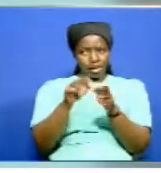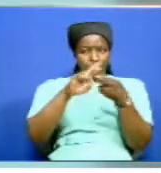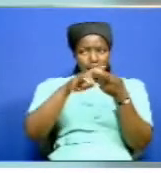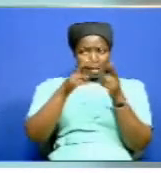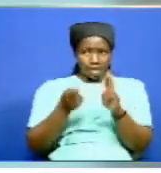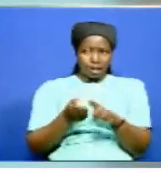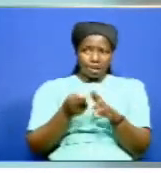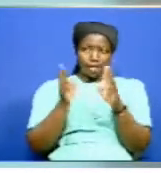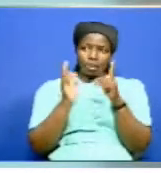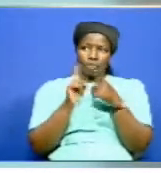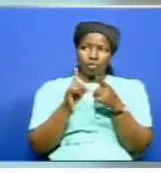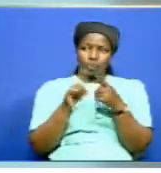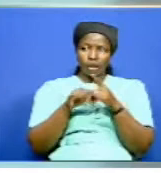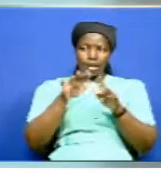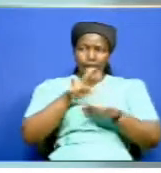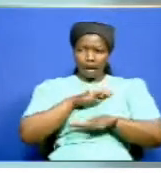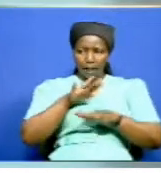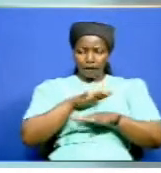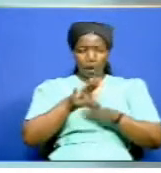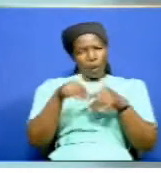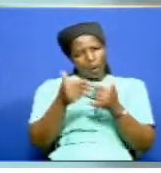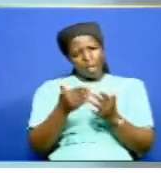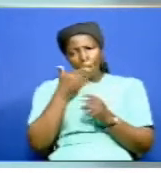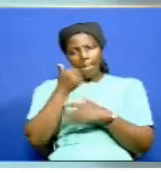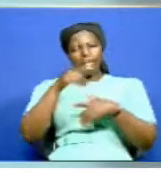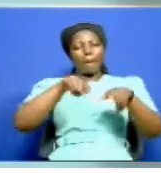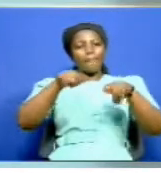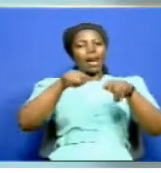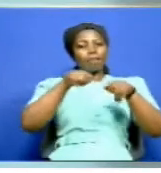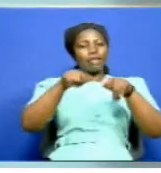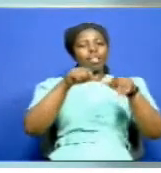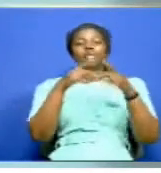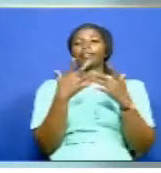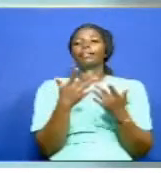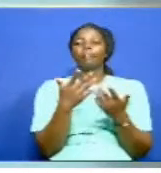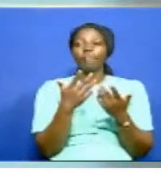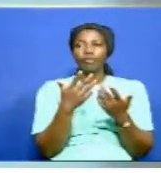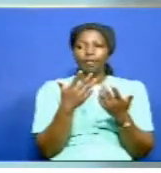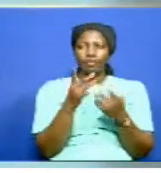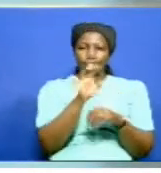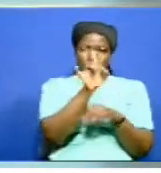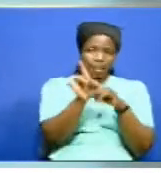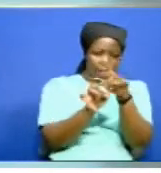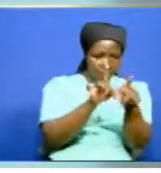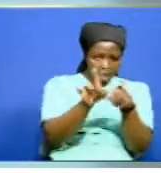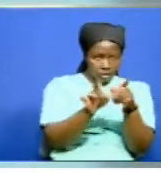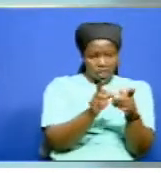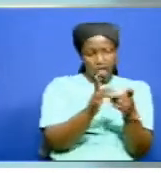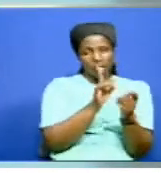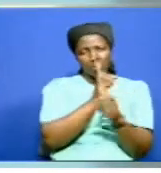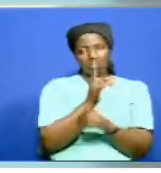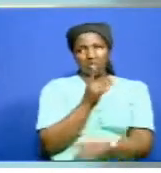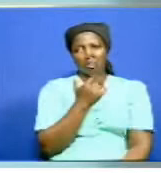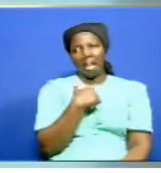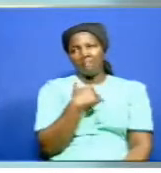to efficient management and administration of examinations. So there is nothing that the government